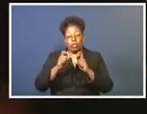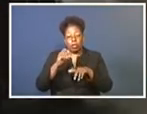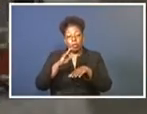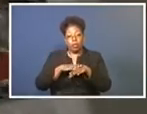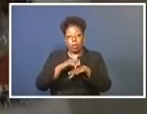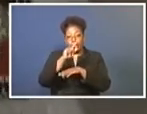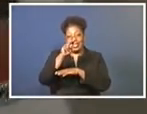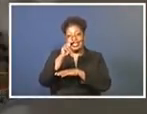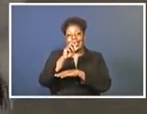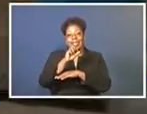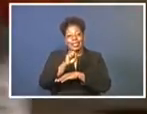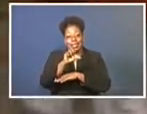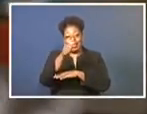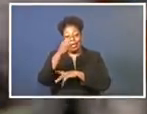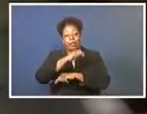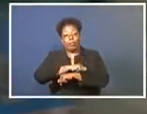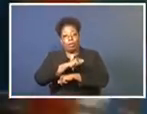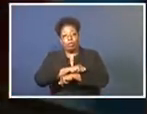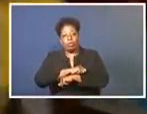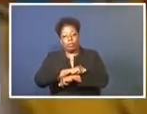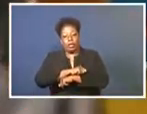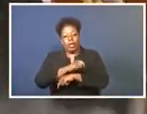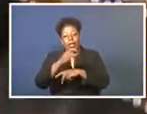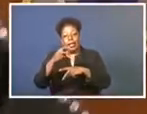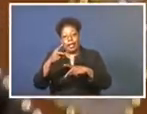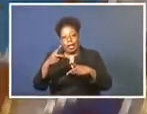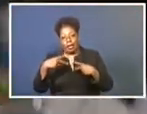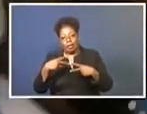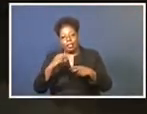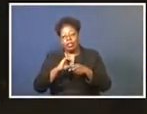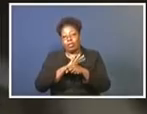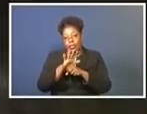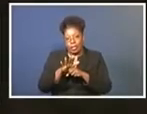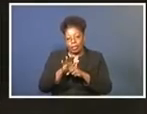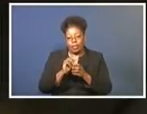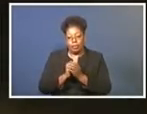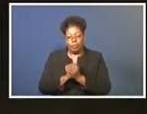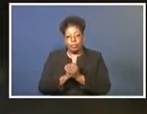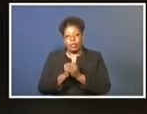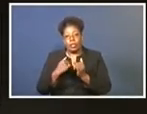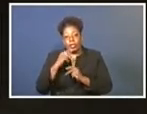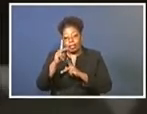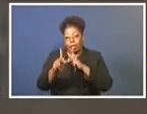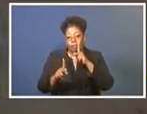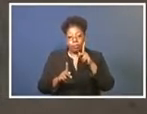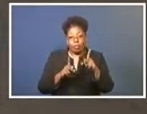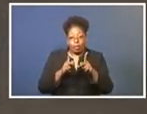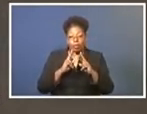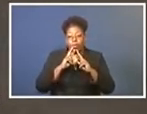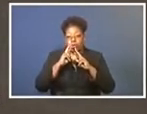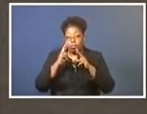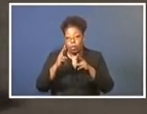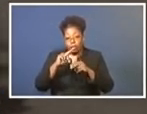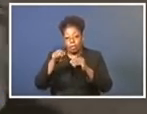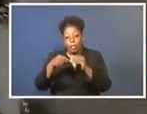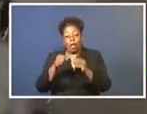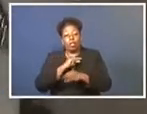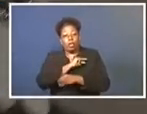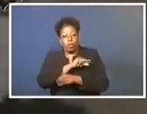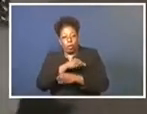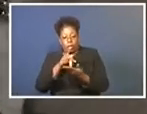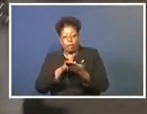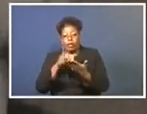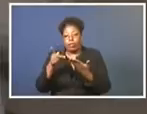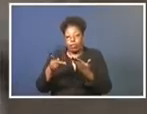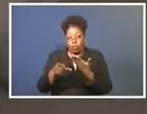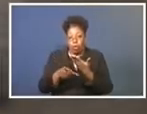and other online platforms caught COVID-19. This as he defended against public backlash over the quality of the